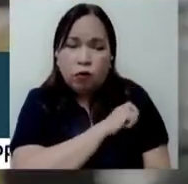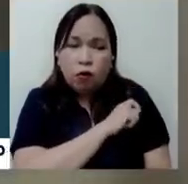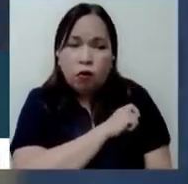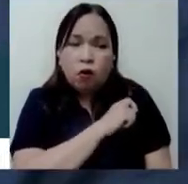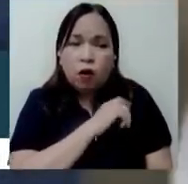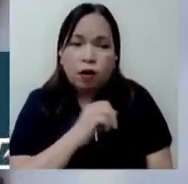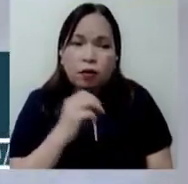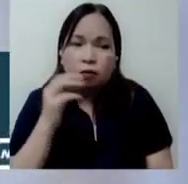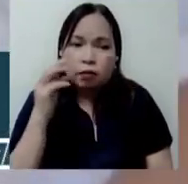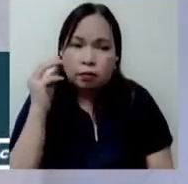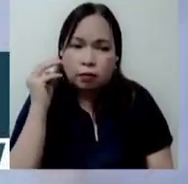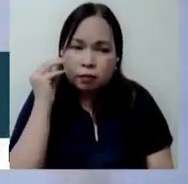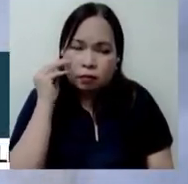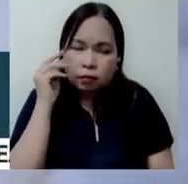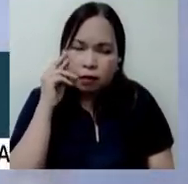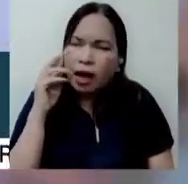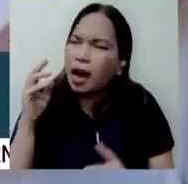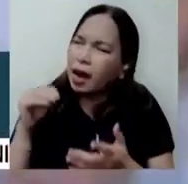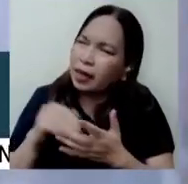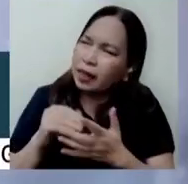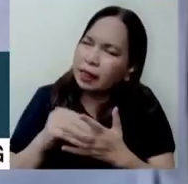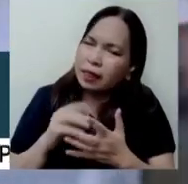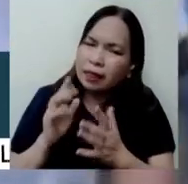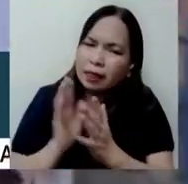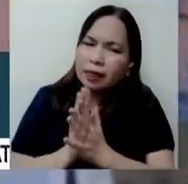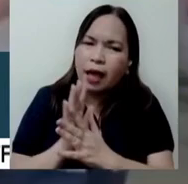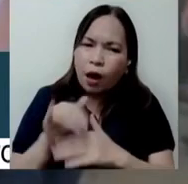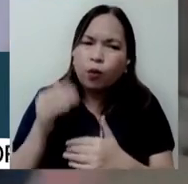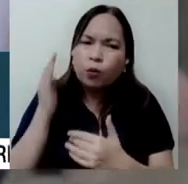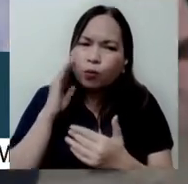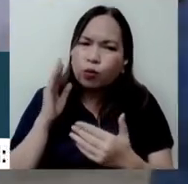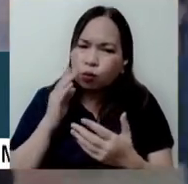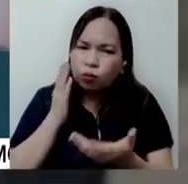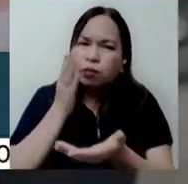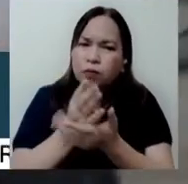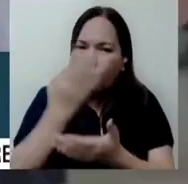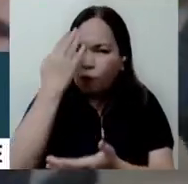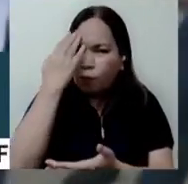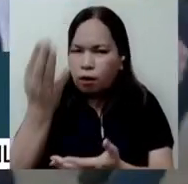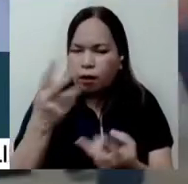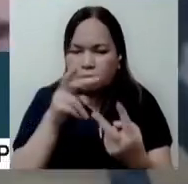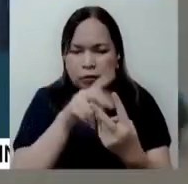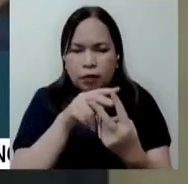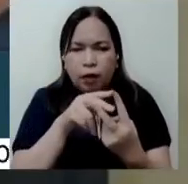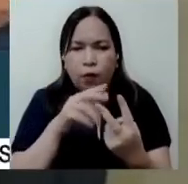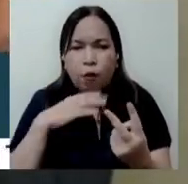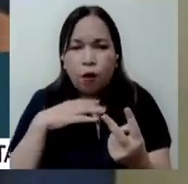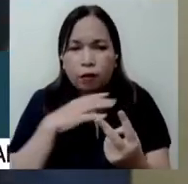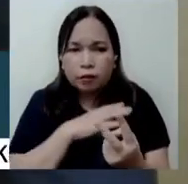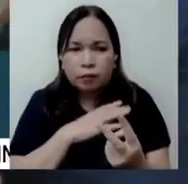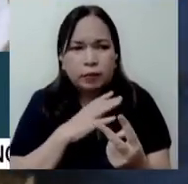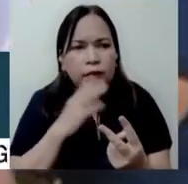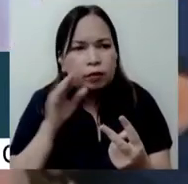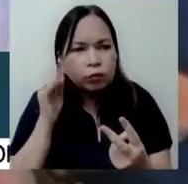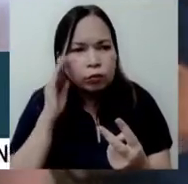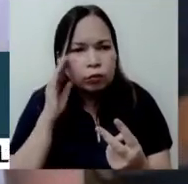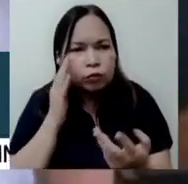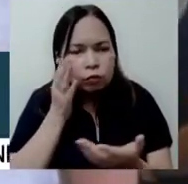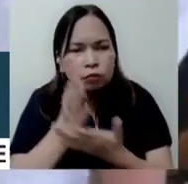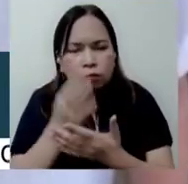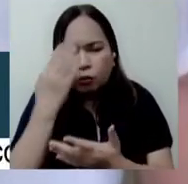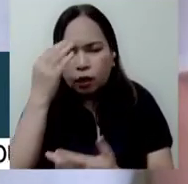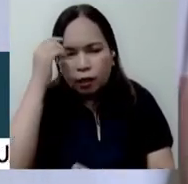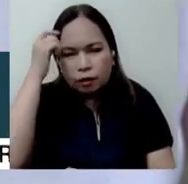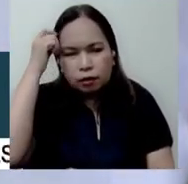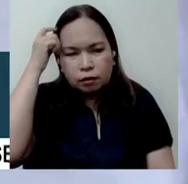I'm sorry, Carmina, what was the question? Tell us about the trail that led the congressman there. What were they following? Actually, they